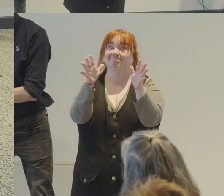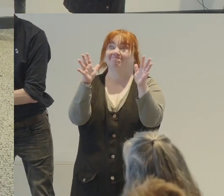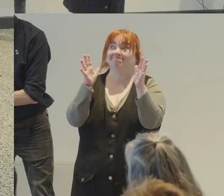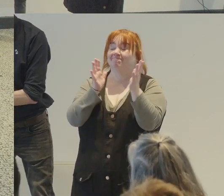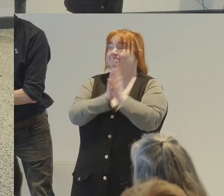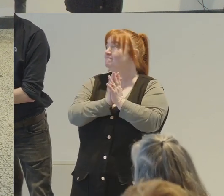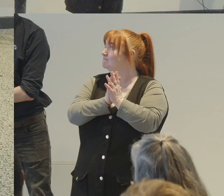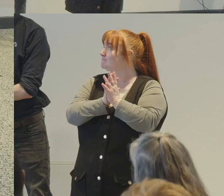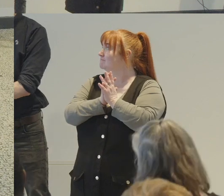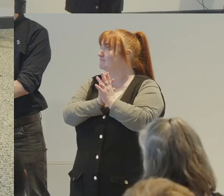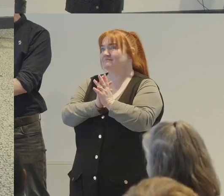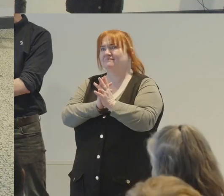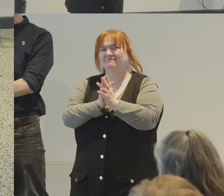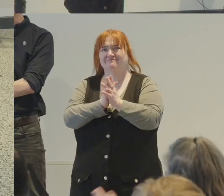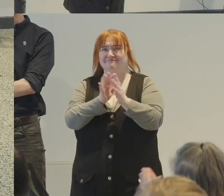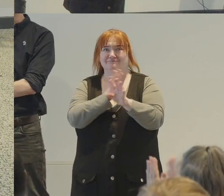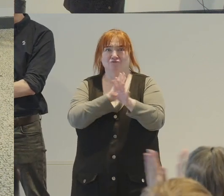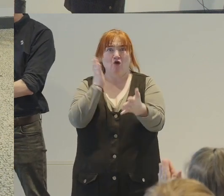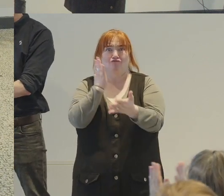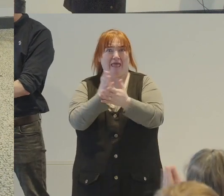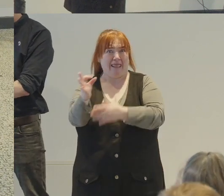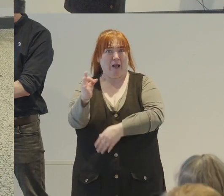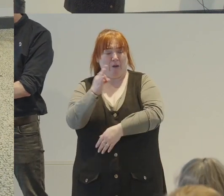Is that even a question?